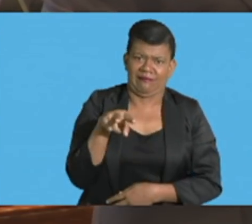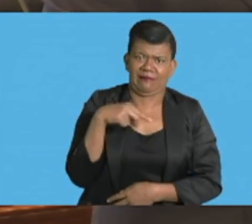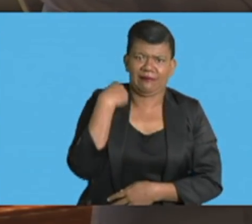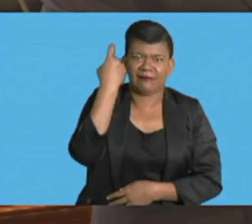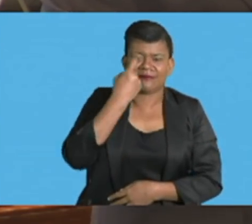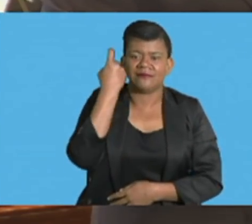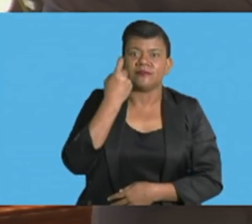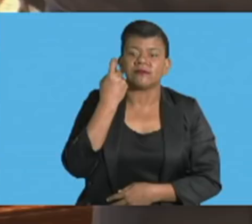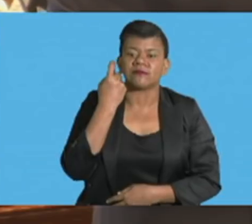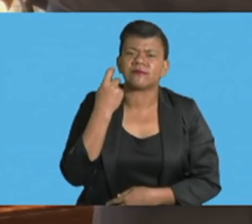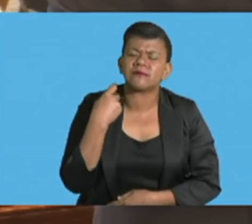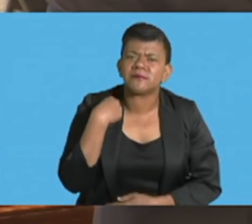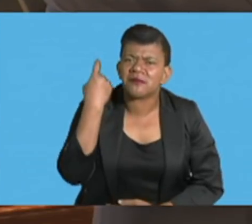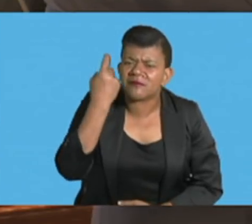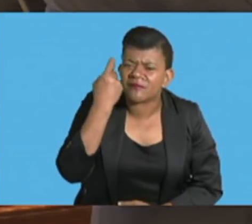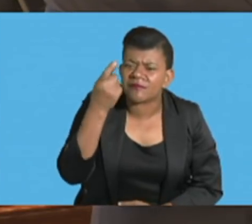of her.